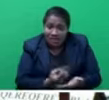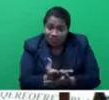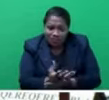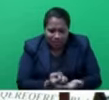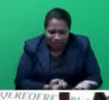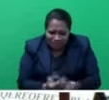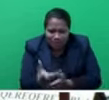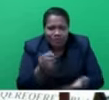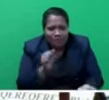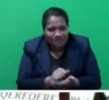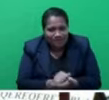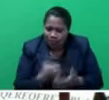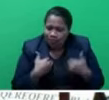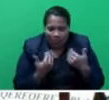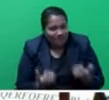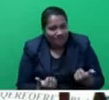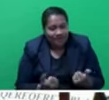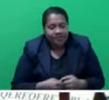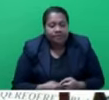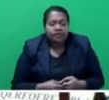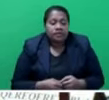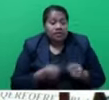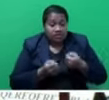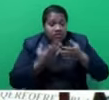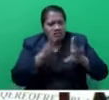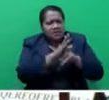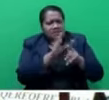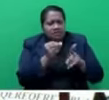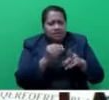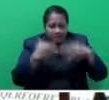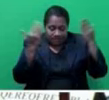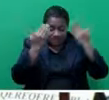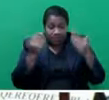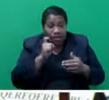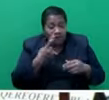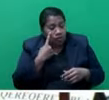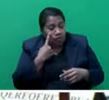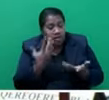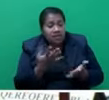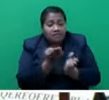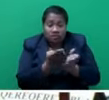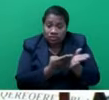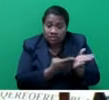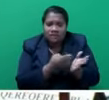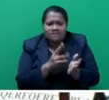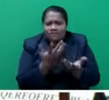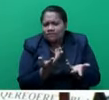Let me give you an example, Mr. Speaker. If you look at the budget for